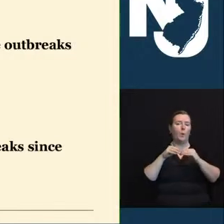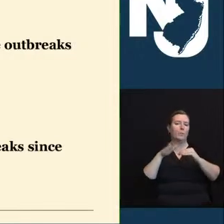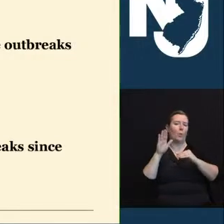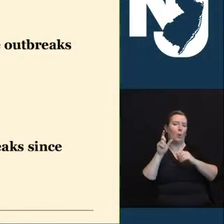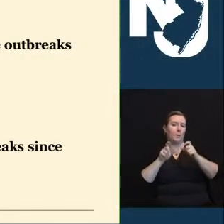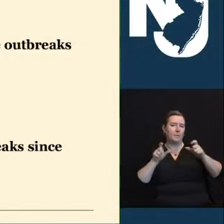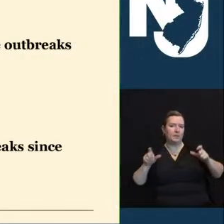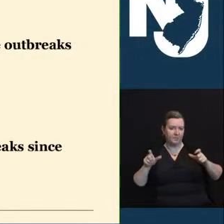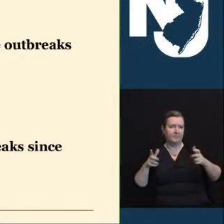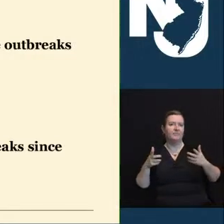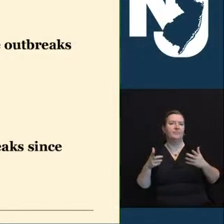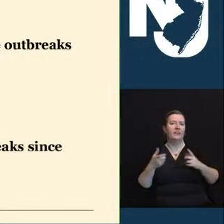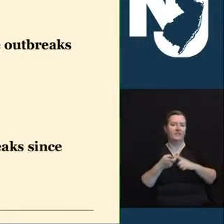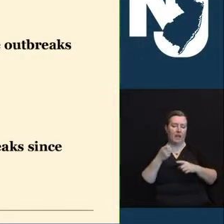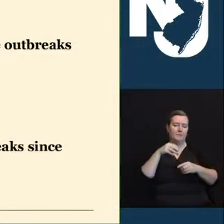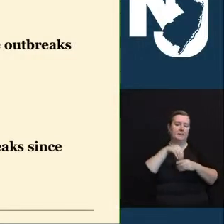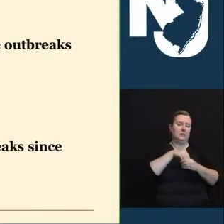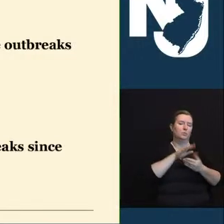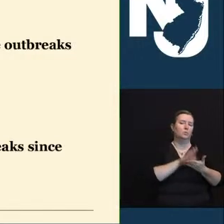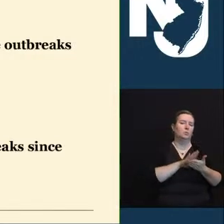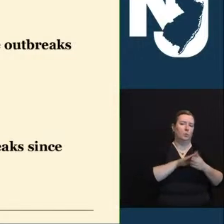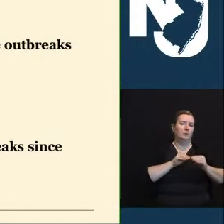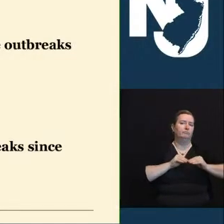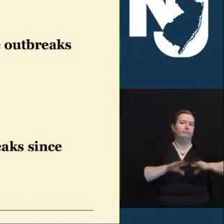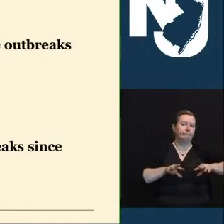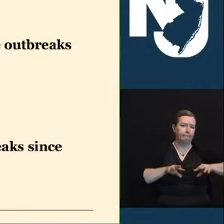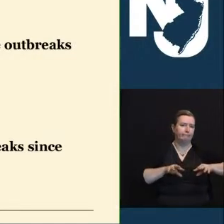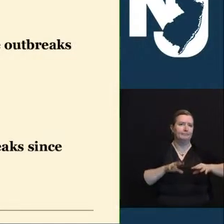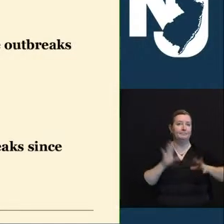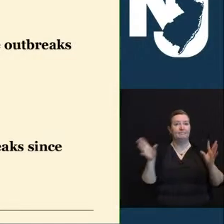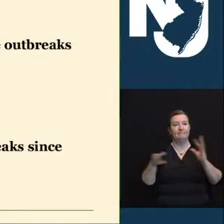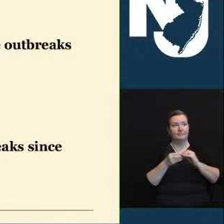in-school activity, with a total of 103